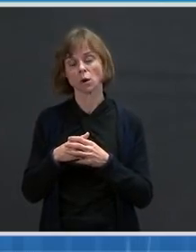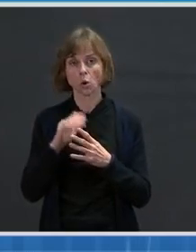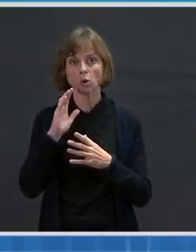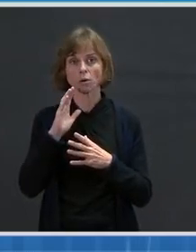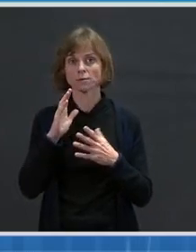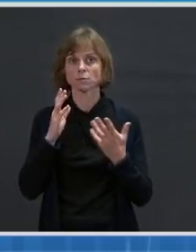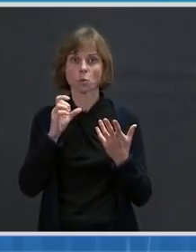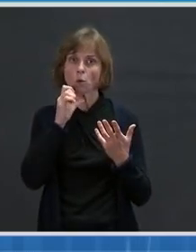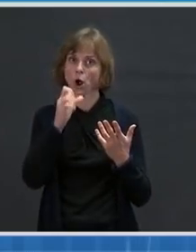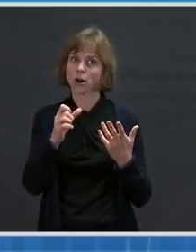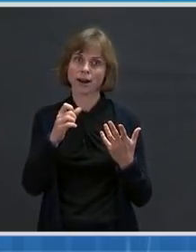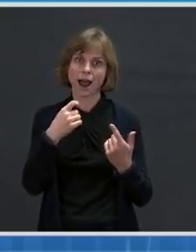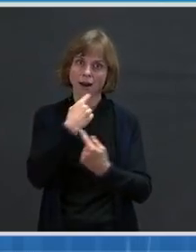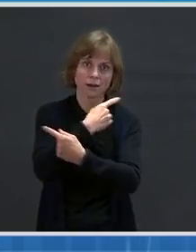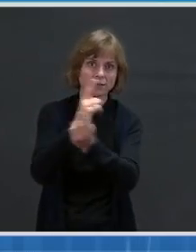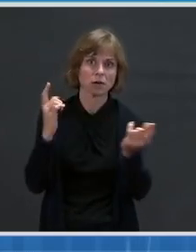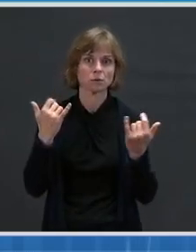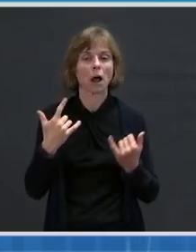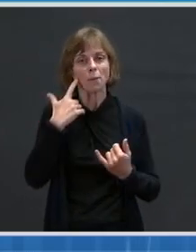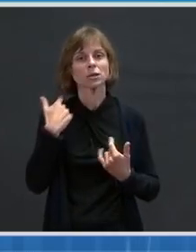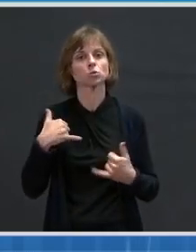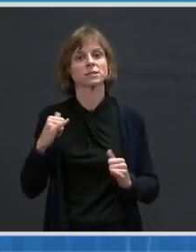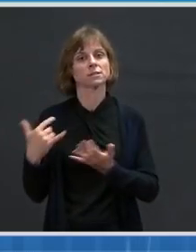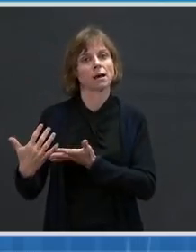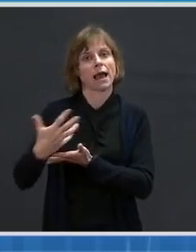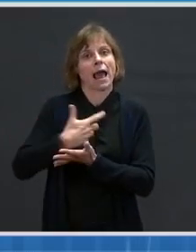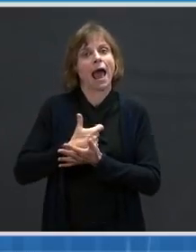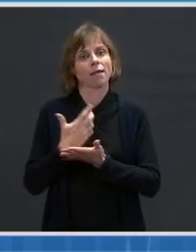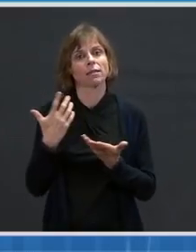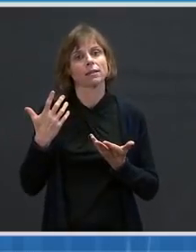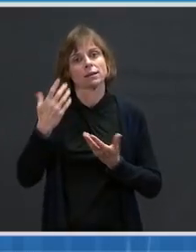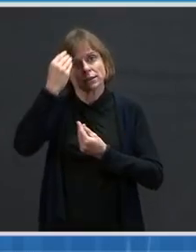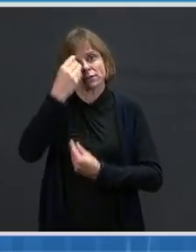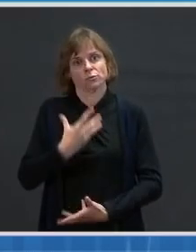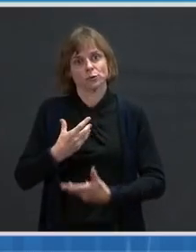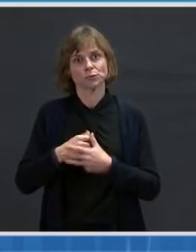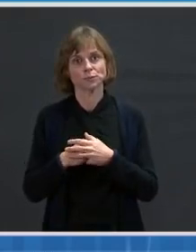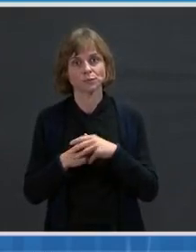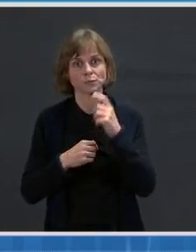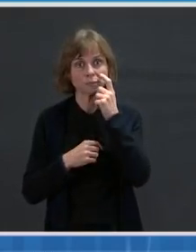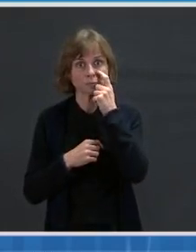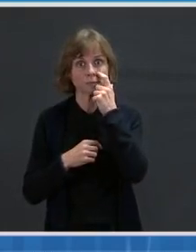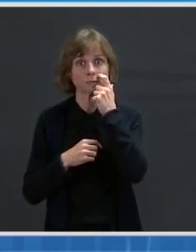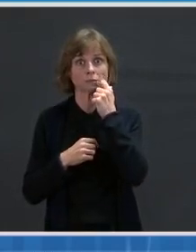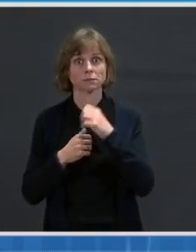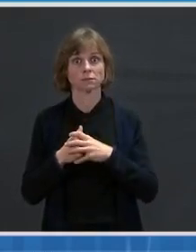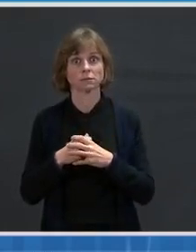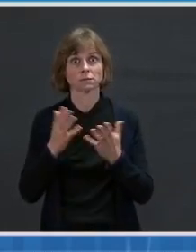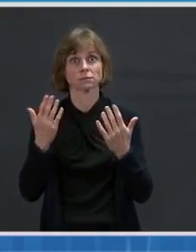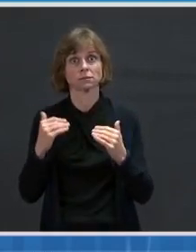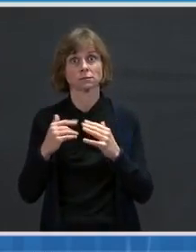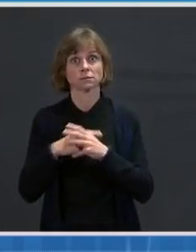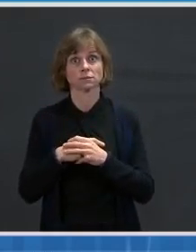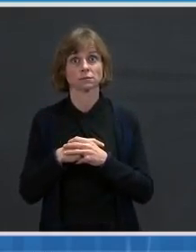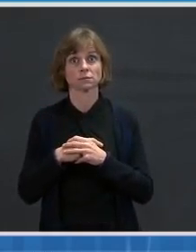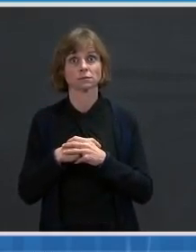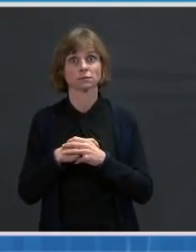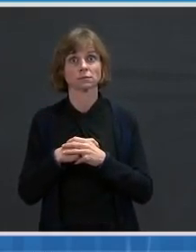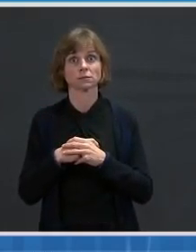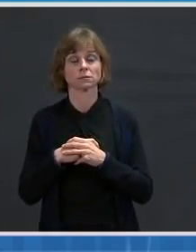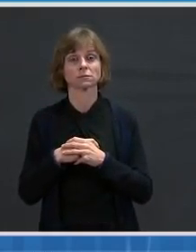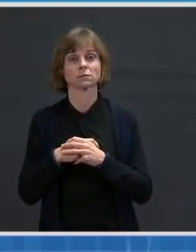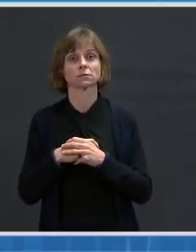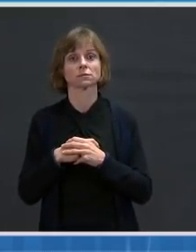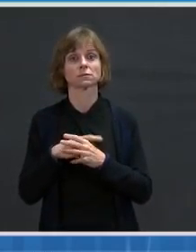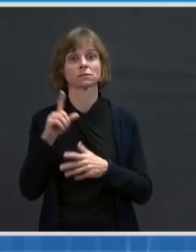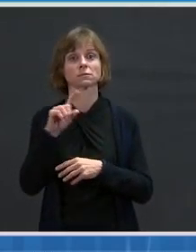because we are continuing to accumulate mortality, unfortunately. Okay. Next question. Last question, we'll